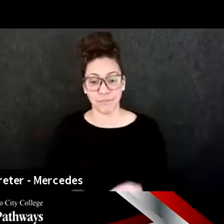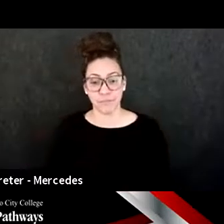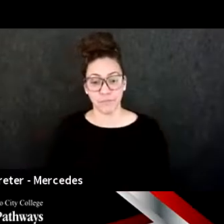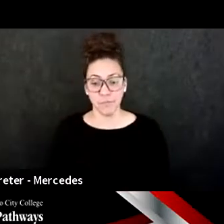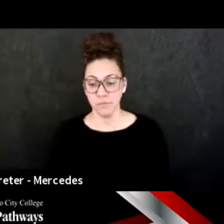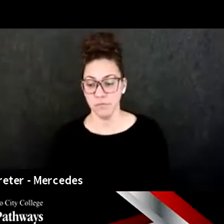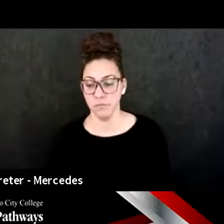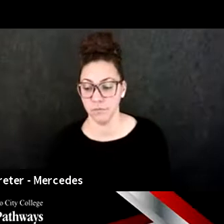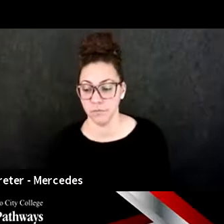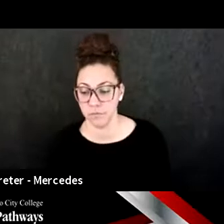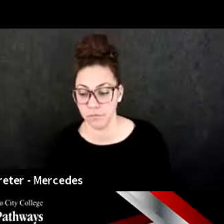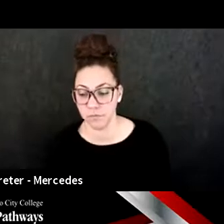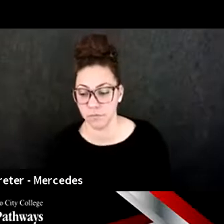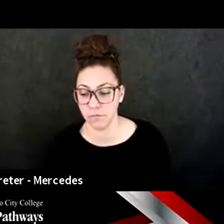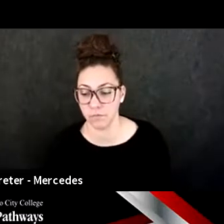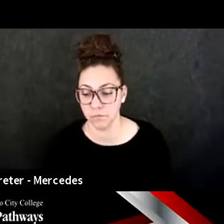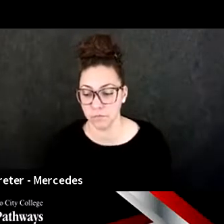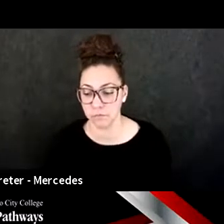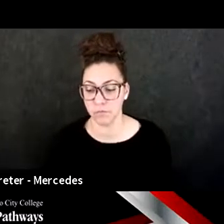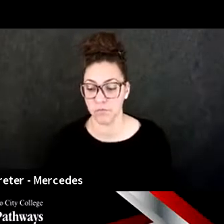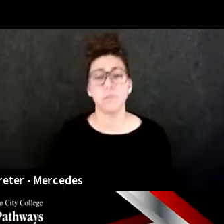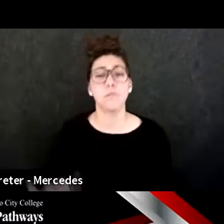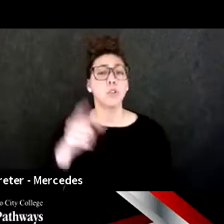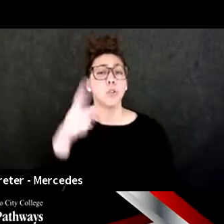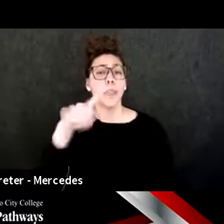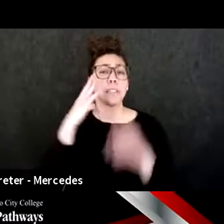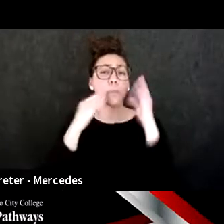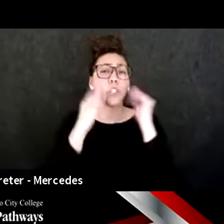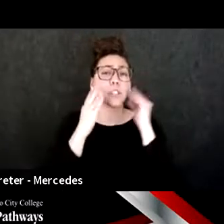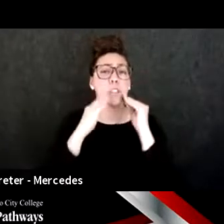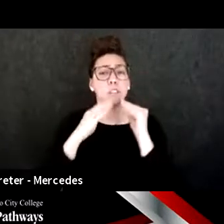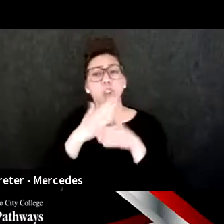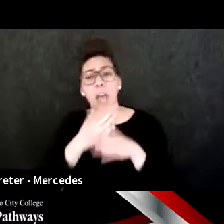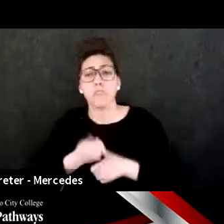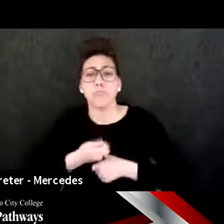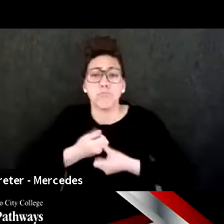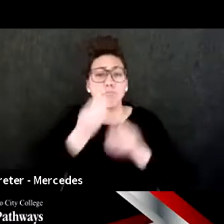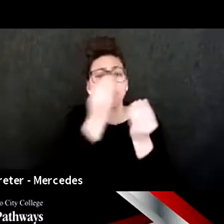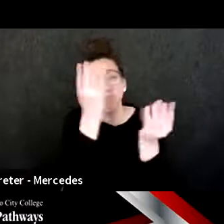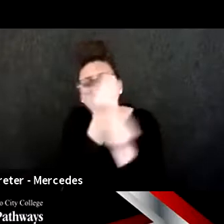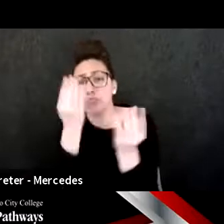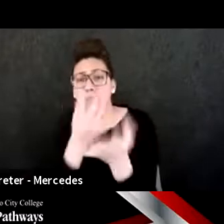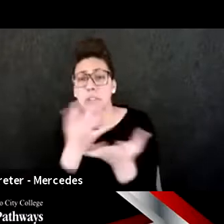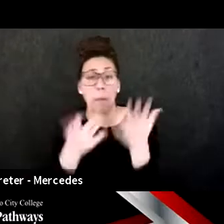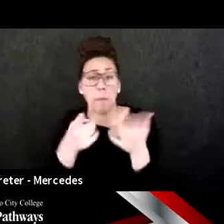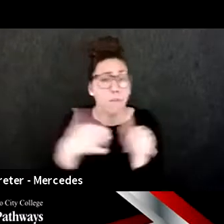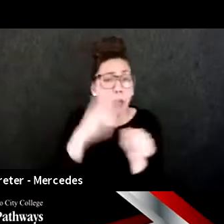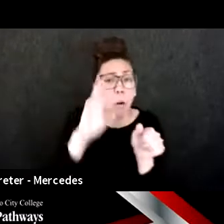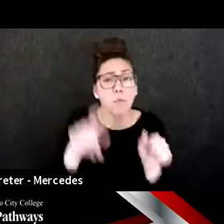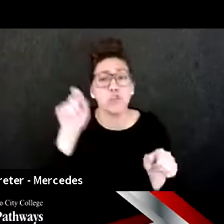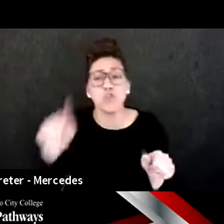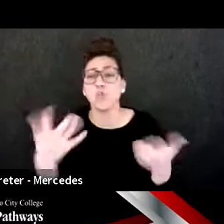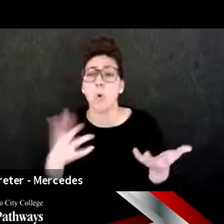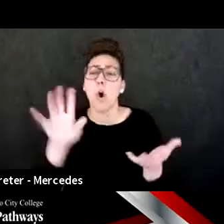as you guys are sharing your experiences, if there's any like follow-up questions that I may have, or even if our panelists, you know, feels that, you know, you